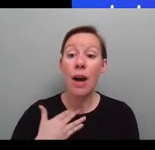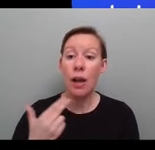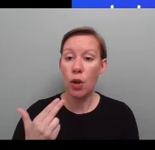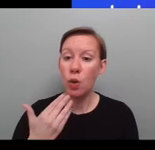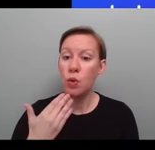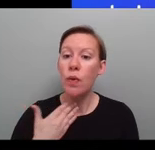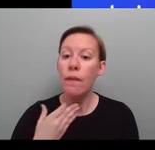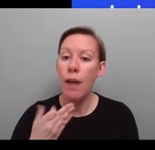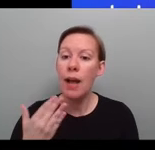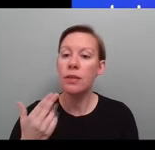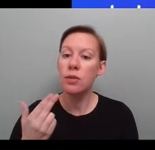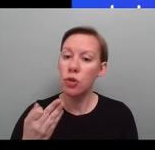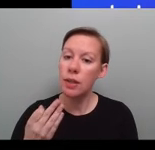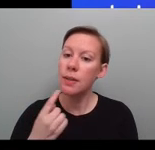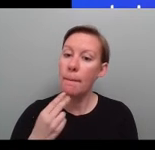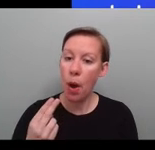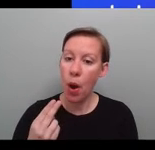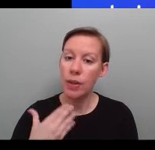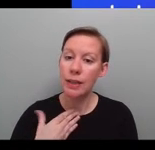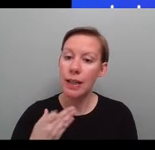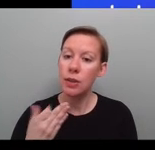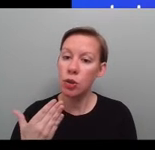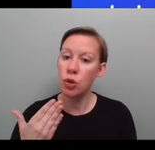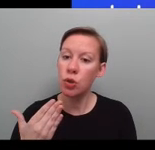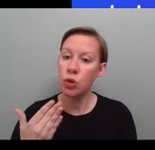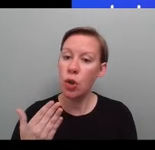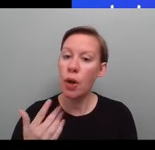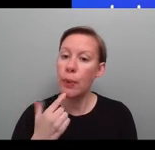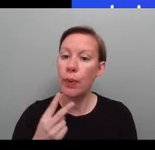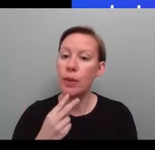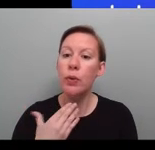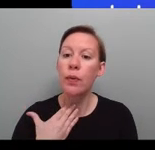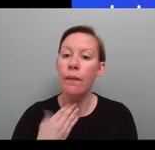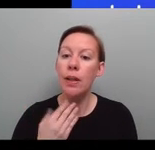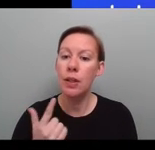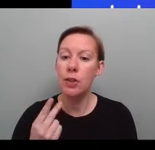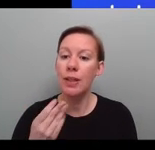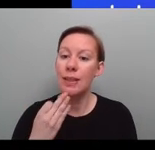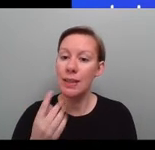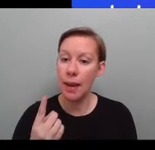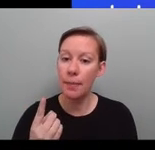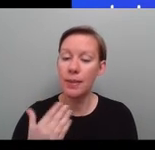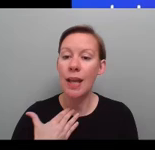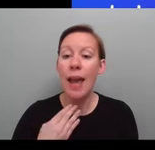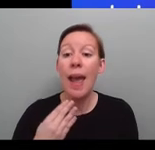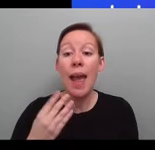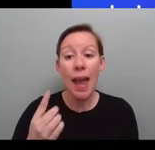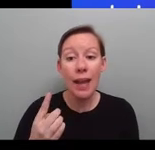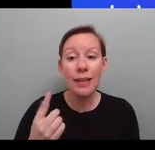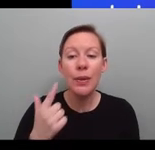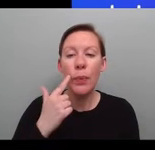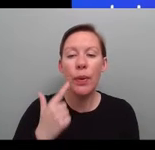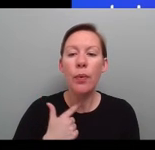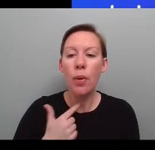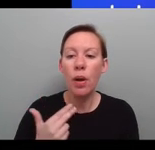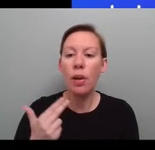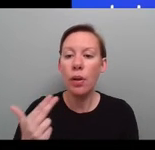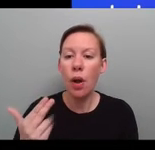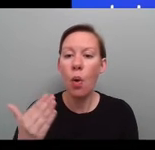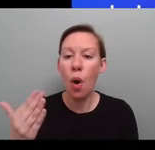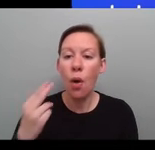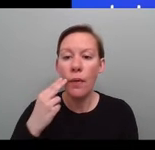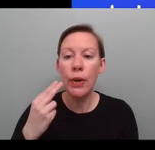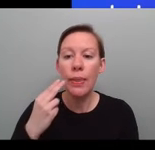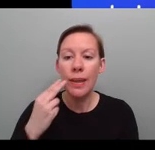going too fast, you can always pause the video and start it once you've finished each of the steps. I also want to assure you that we'll go over